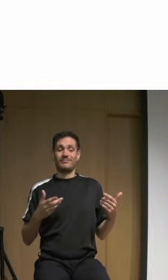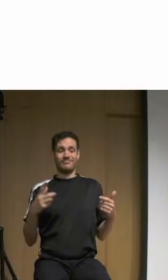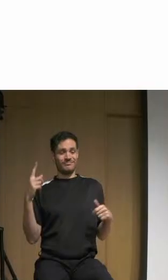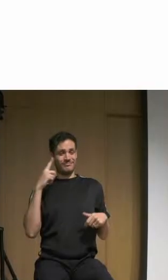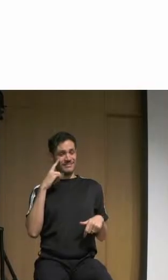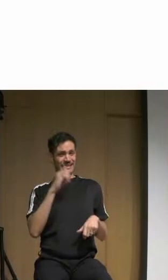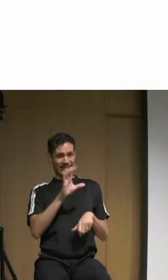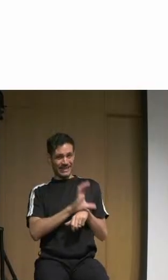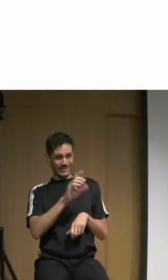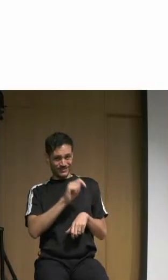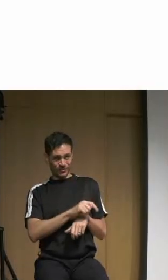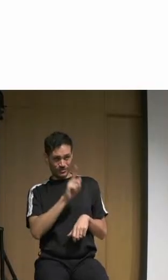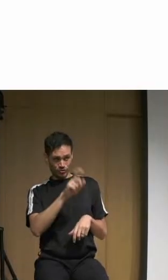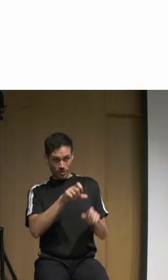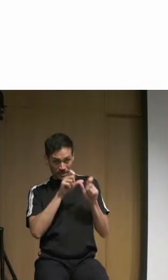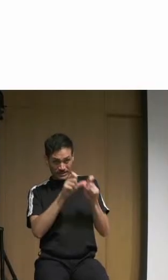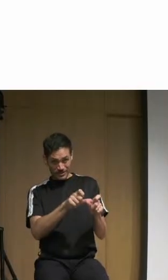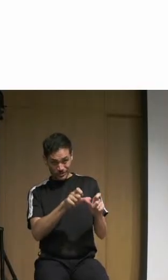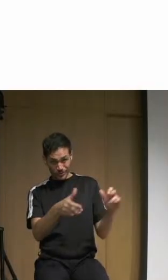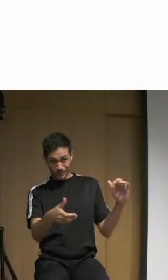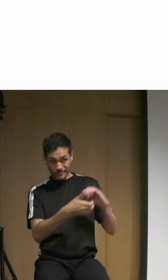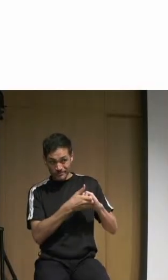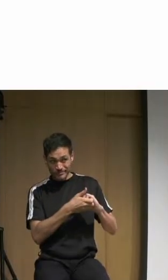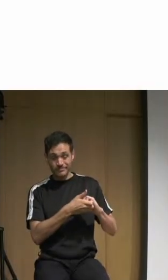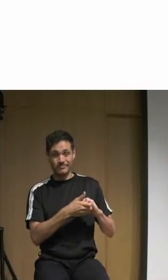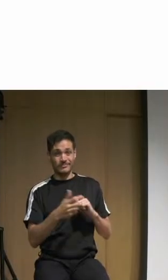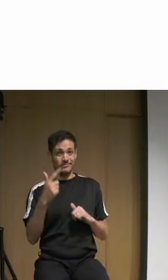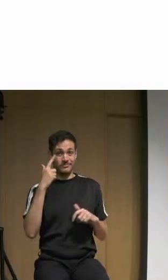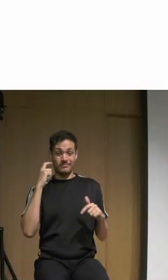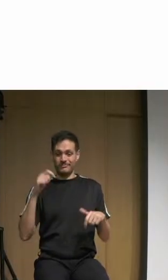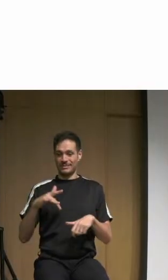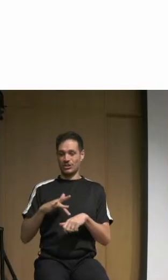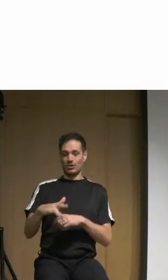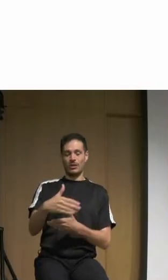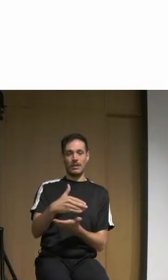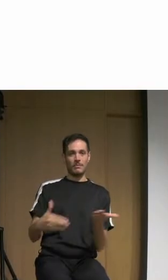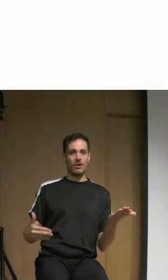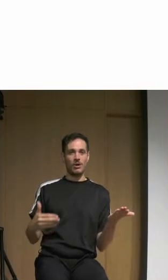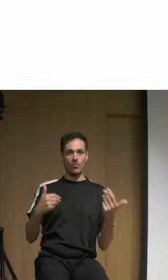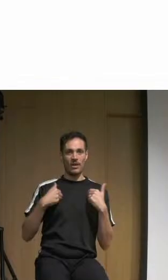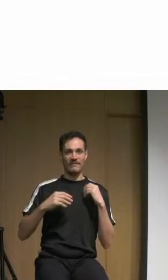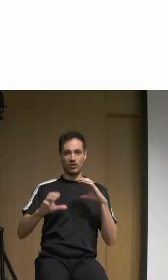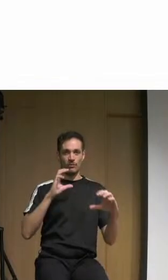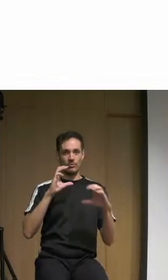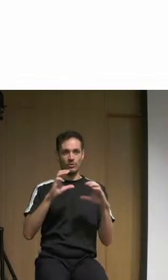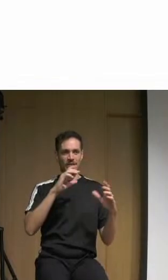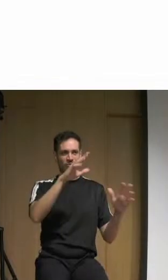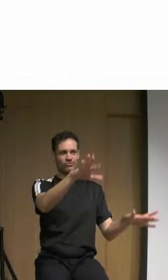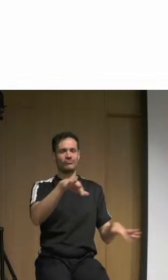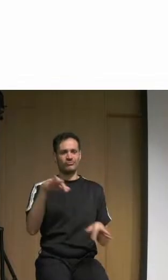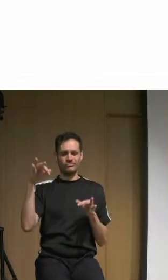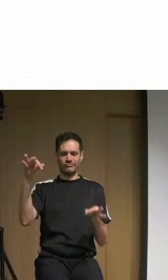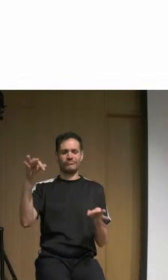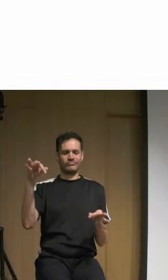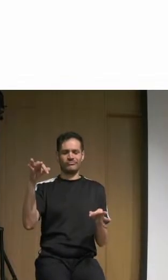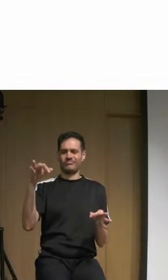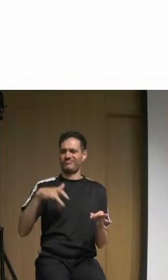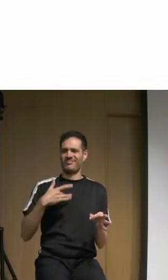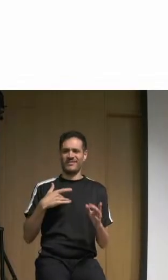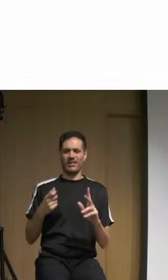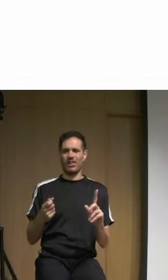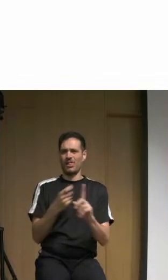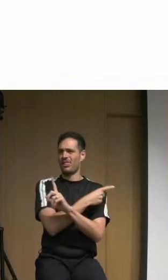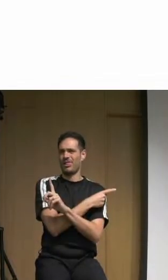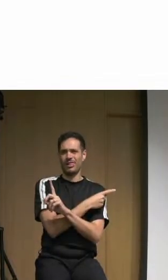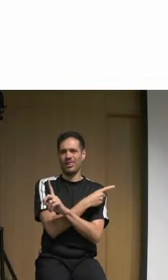with whom we wish to continue if at this early stage we're receiving a communication that is presenting such a level of